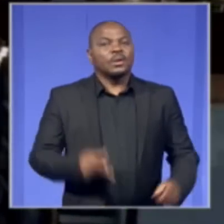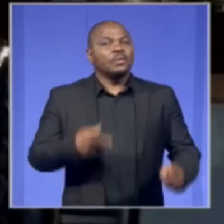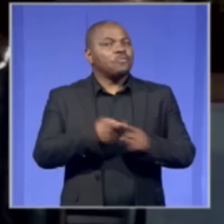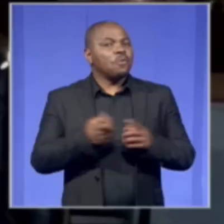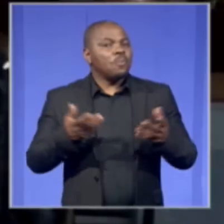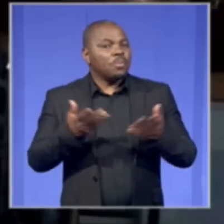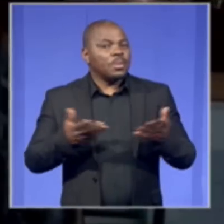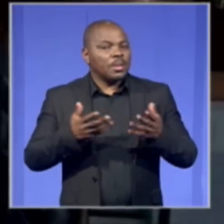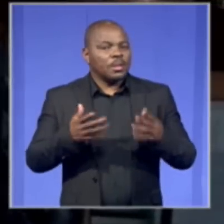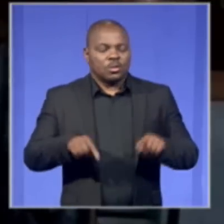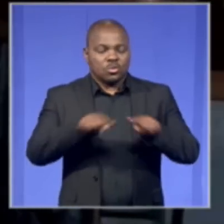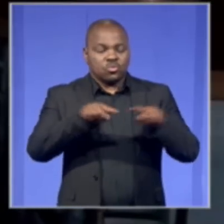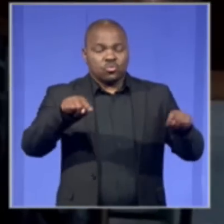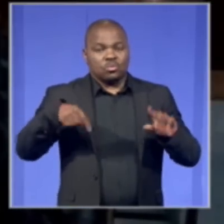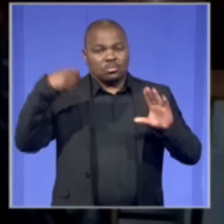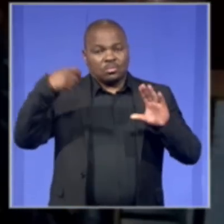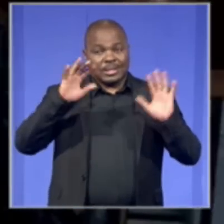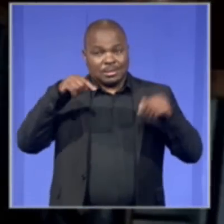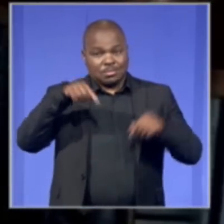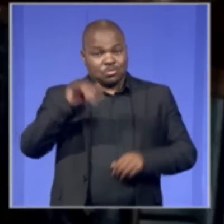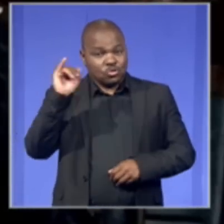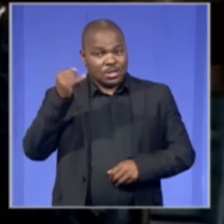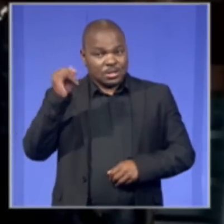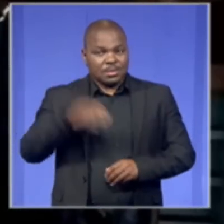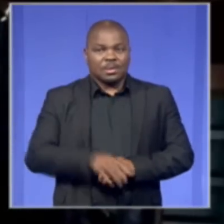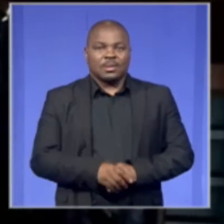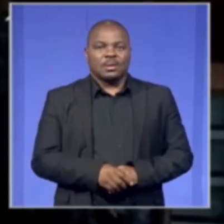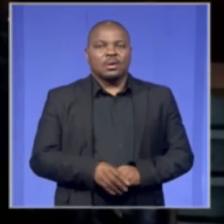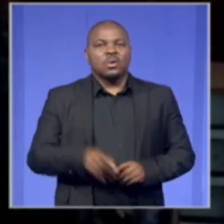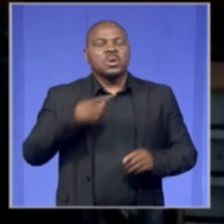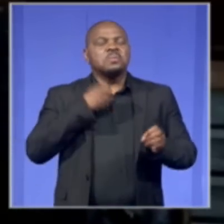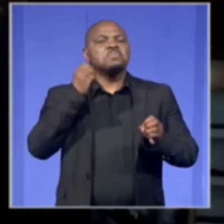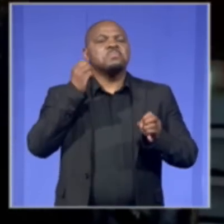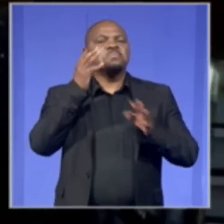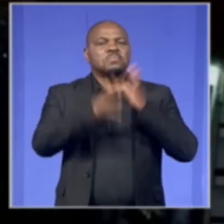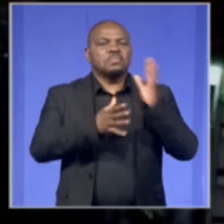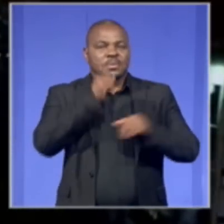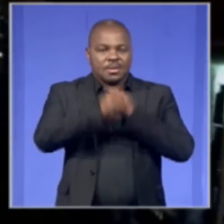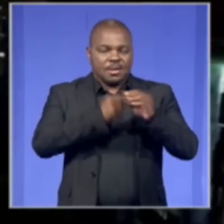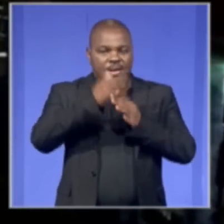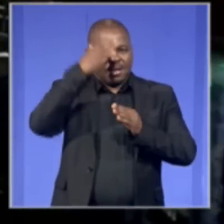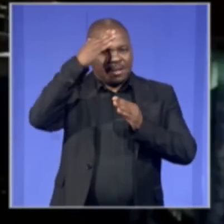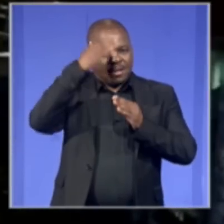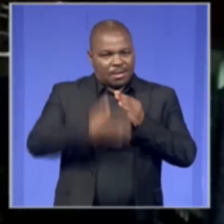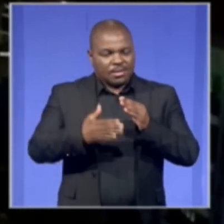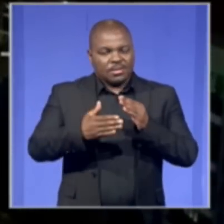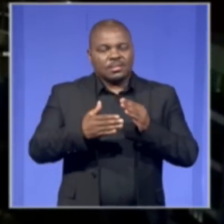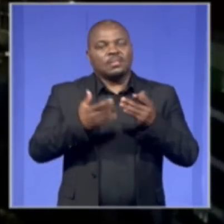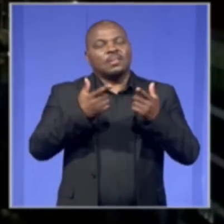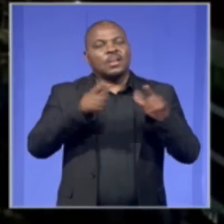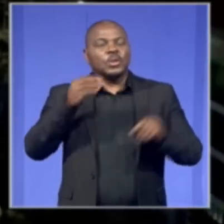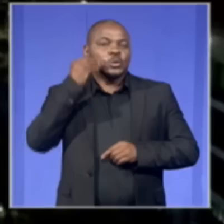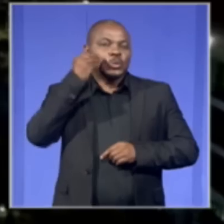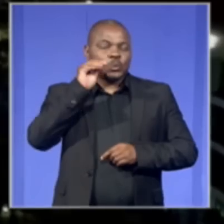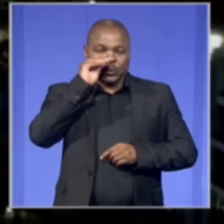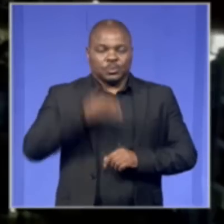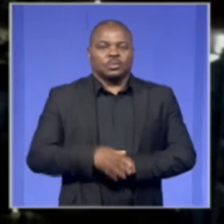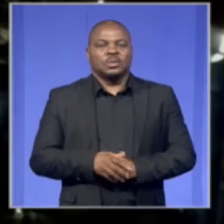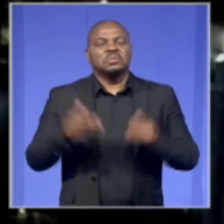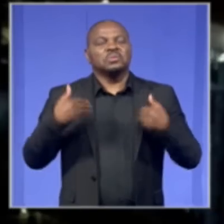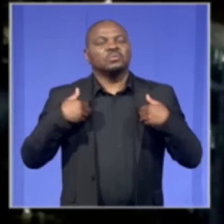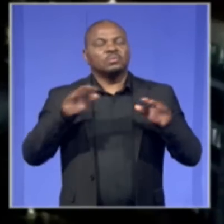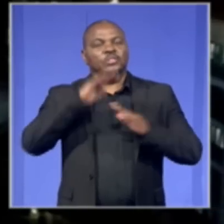kotloloho ho tswa Studio 10 Auckland Park, Johannesburg. Re utlisetsa ditaba tse phethelang selemo ka puo ya Sesotho seo re di thakgolang ka ho lekola